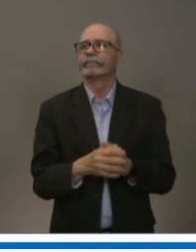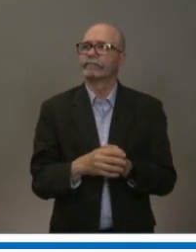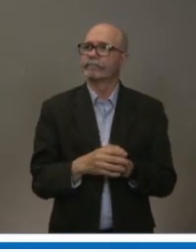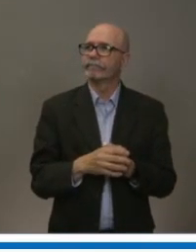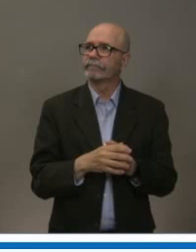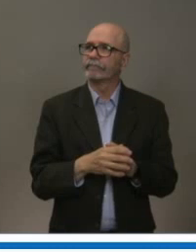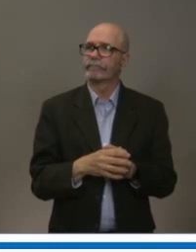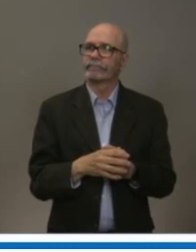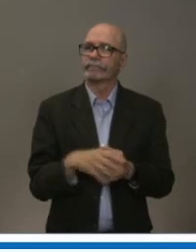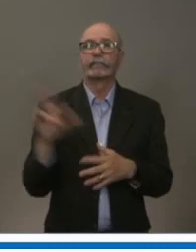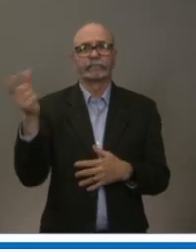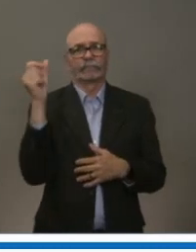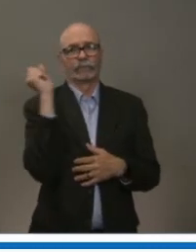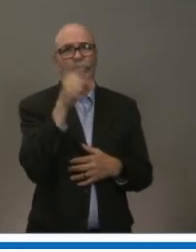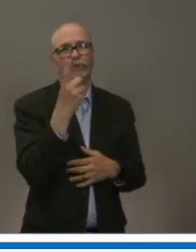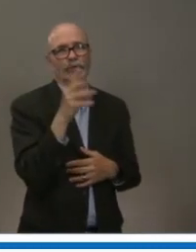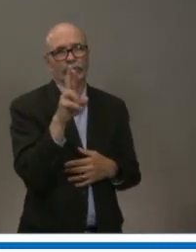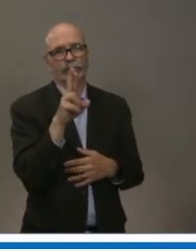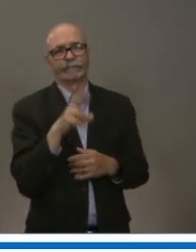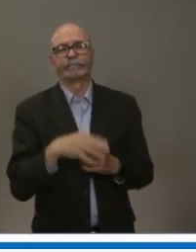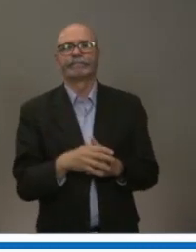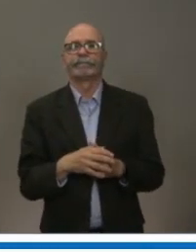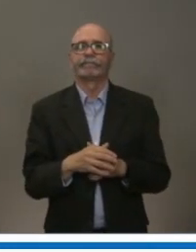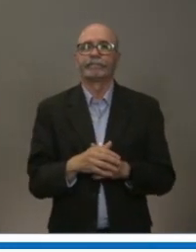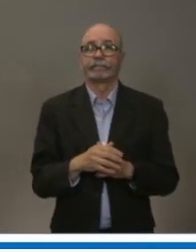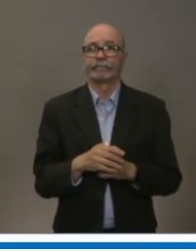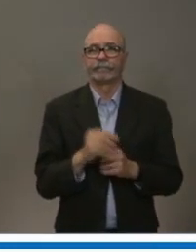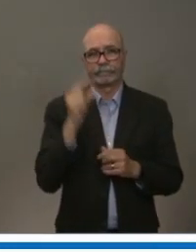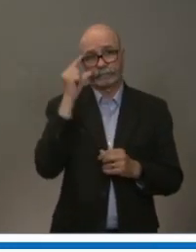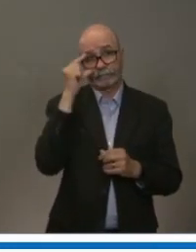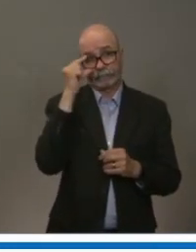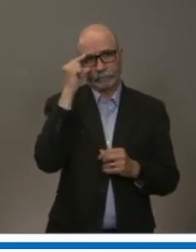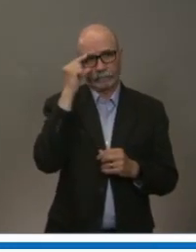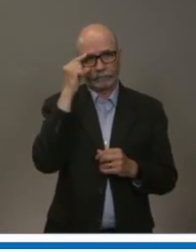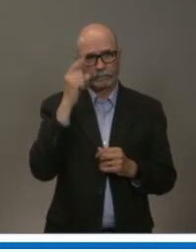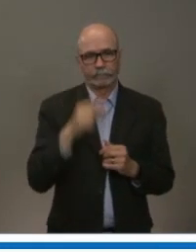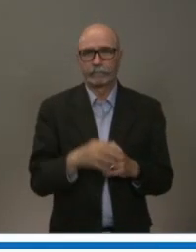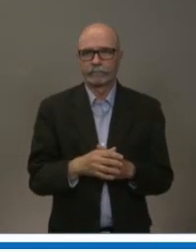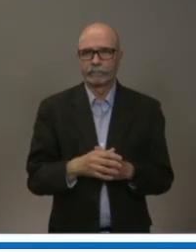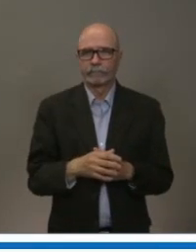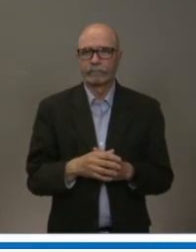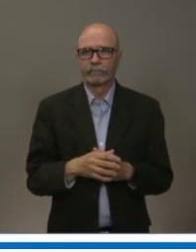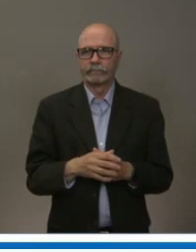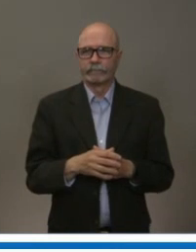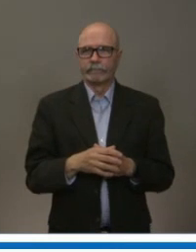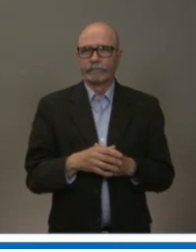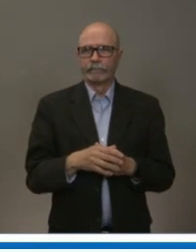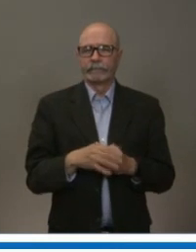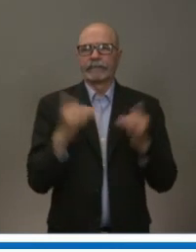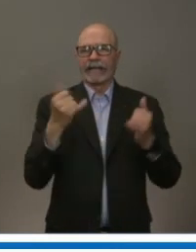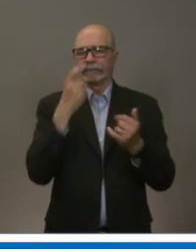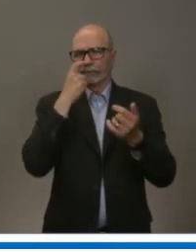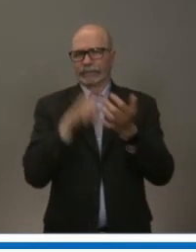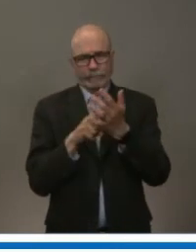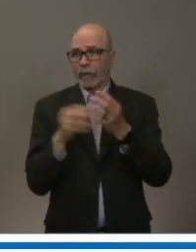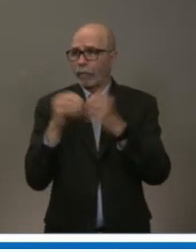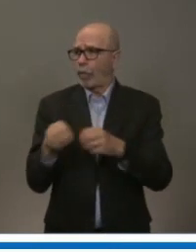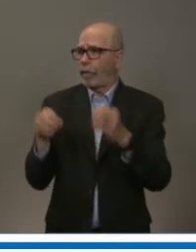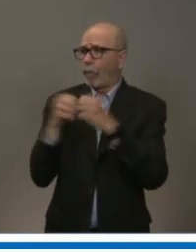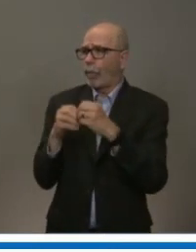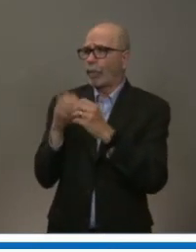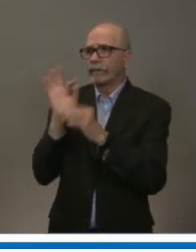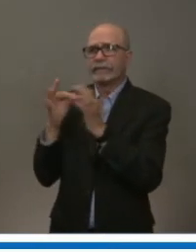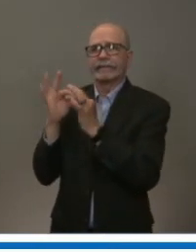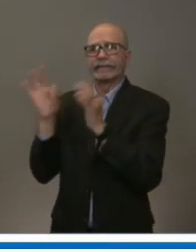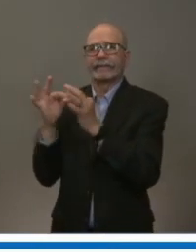Dr. Strang. Just regarding the expansion of screening criteria, if it could come down to